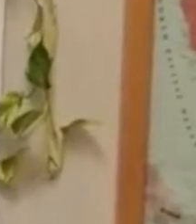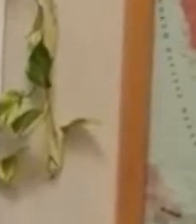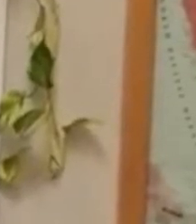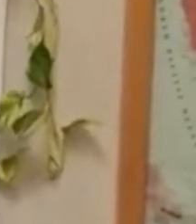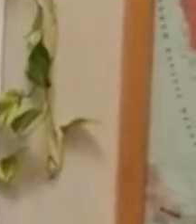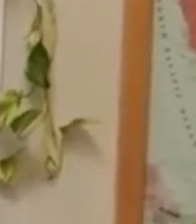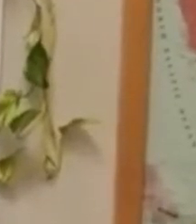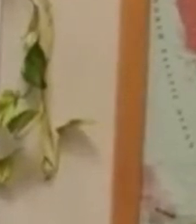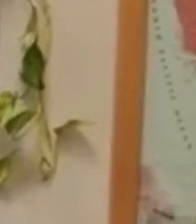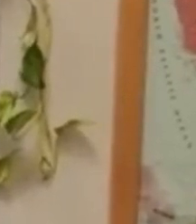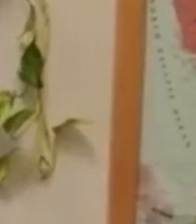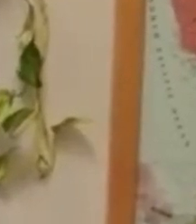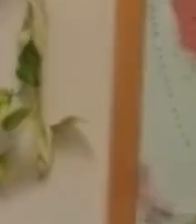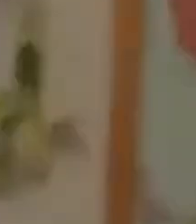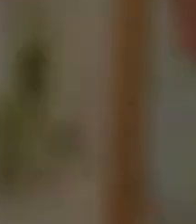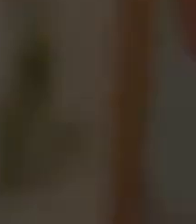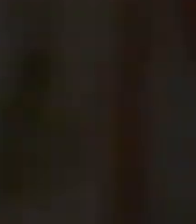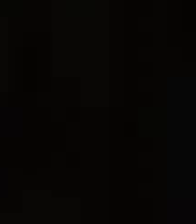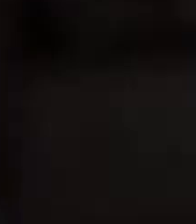Enjoy the interviews.